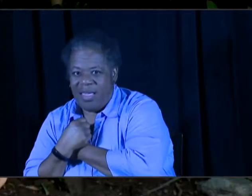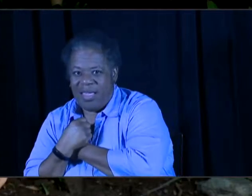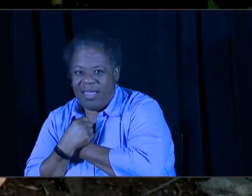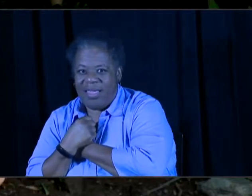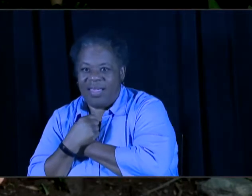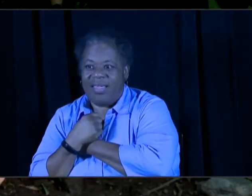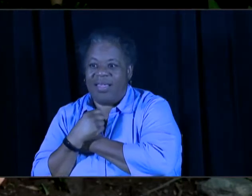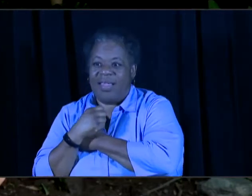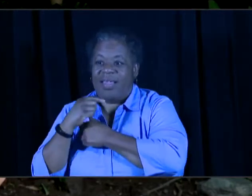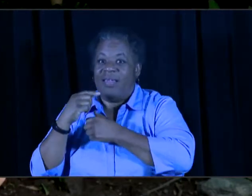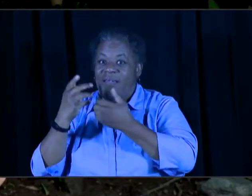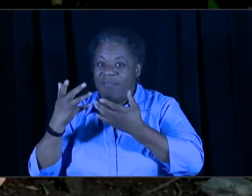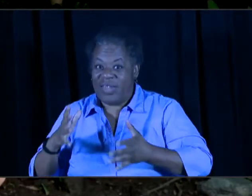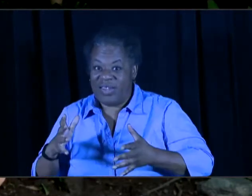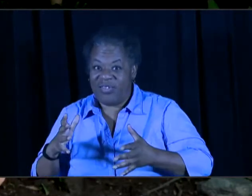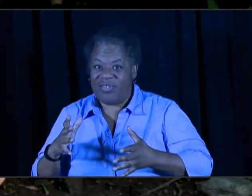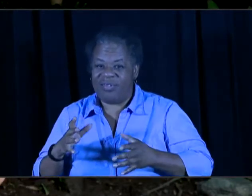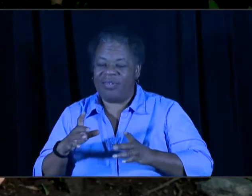they talked.